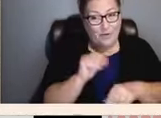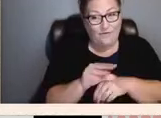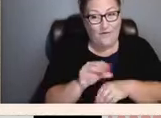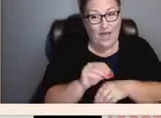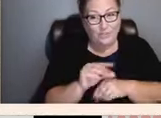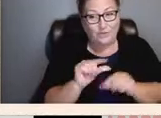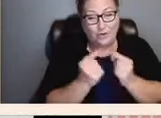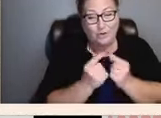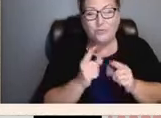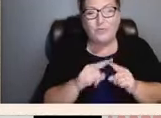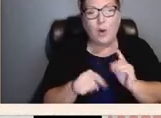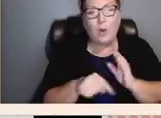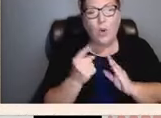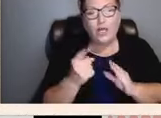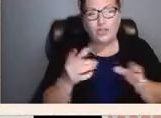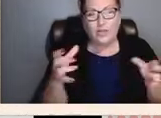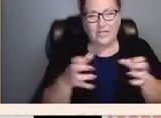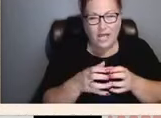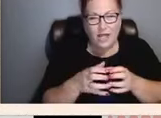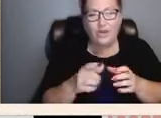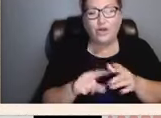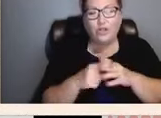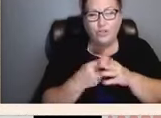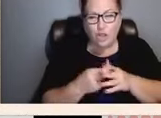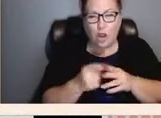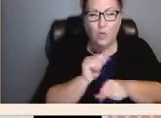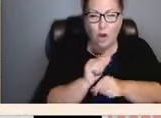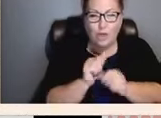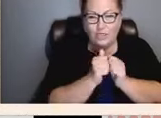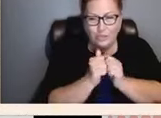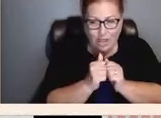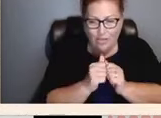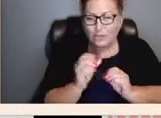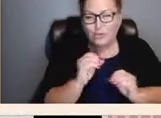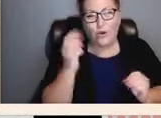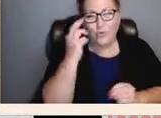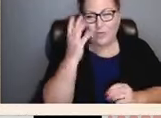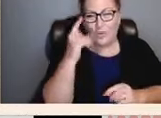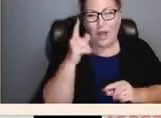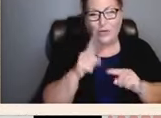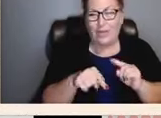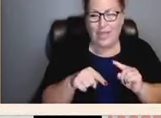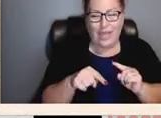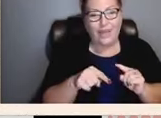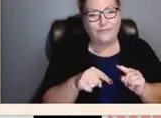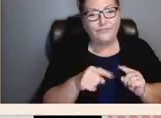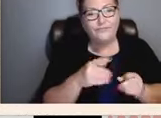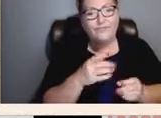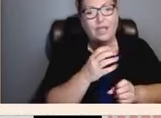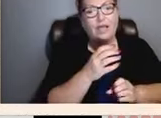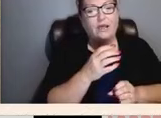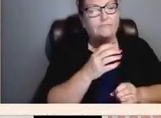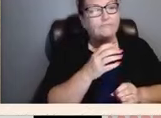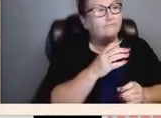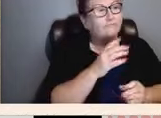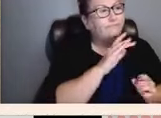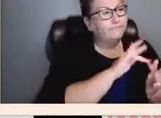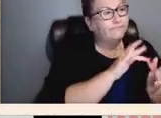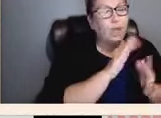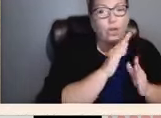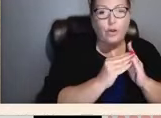get together and you start working together, there's no reason why you can't tap into your community, your faith-based